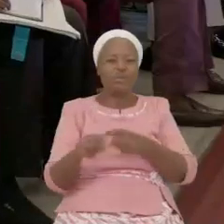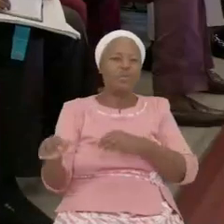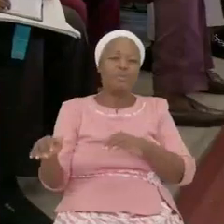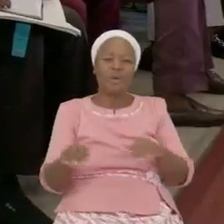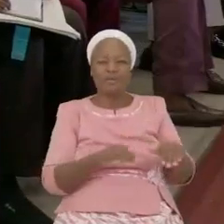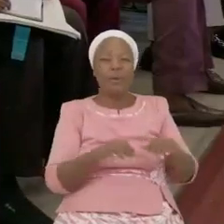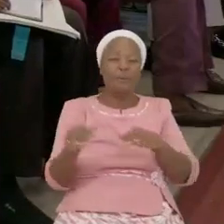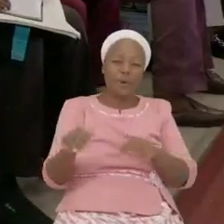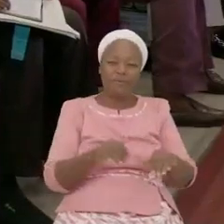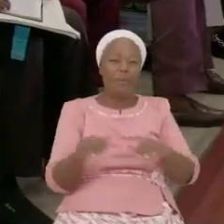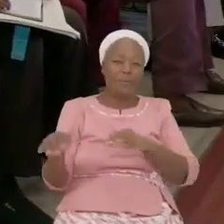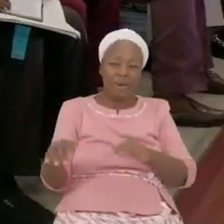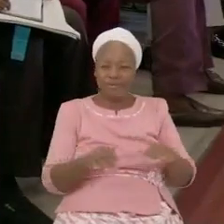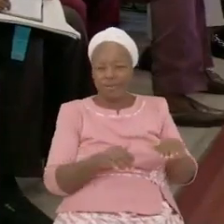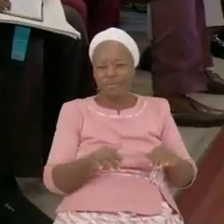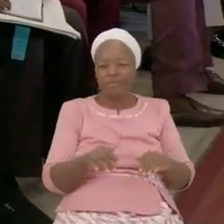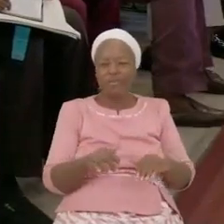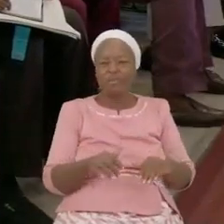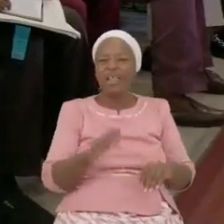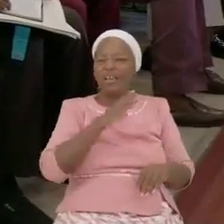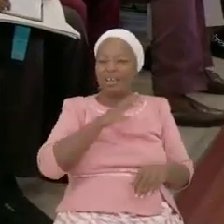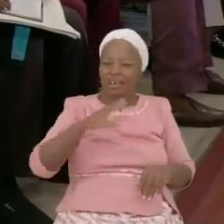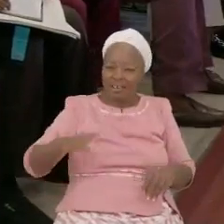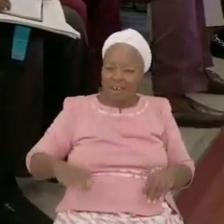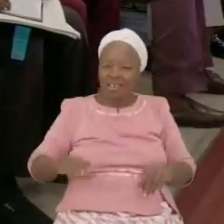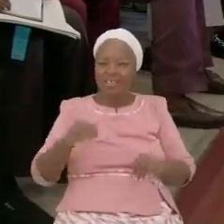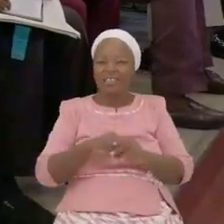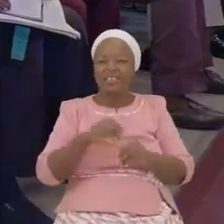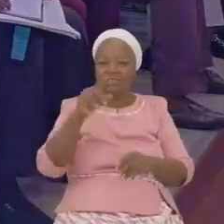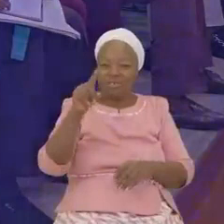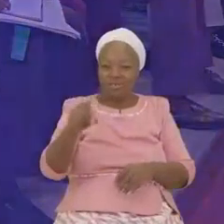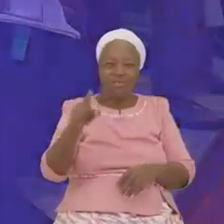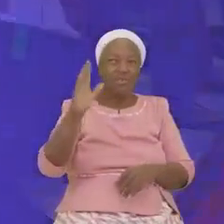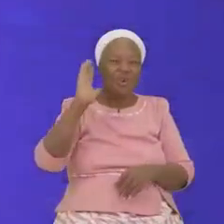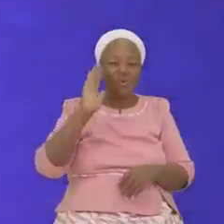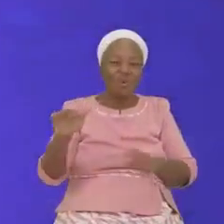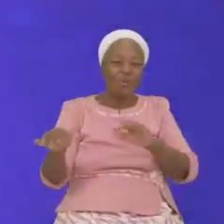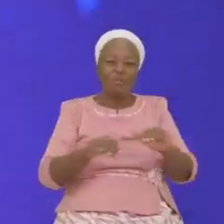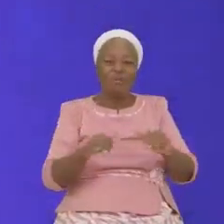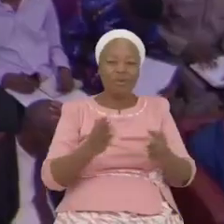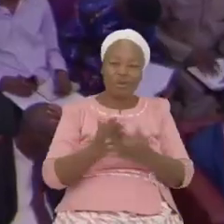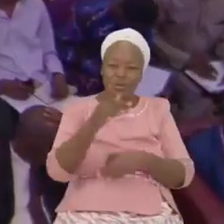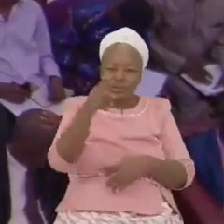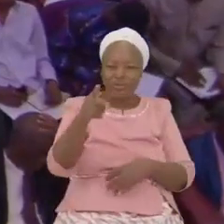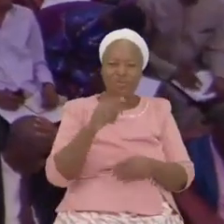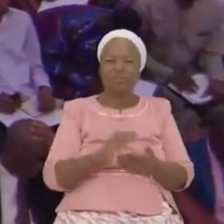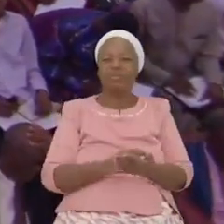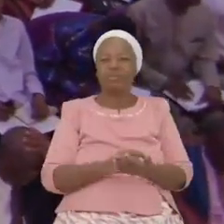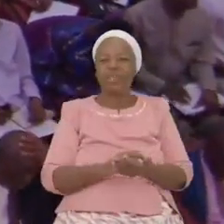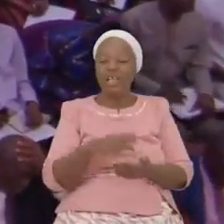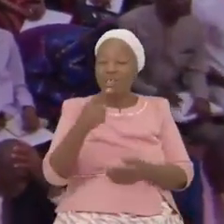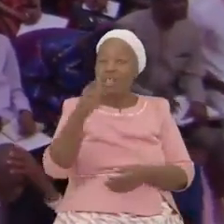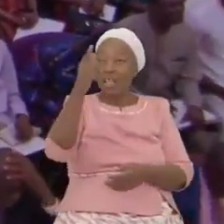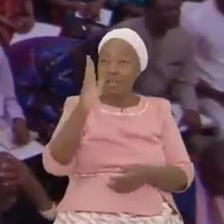perform. Perform, perform. Christ in you will perform through you. The